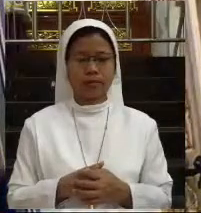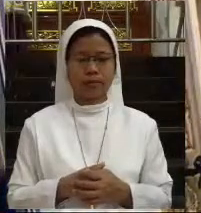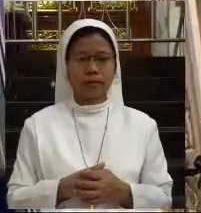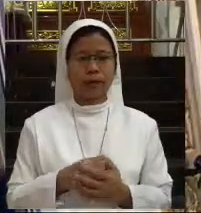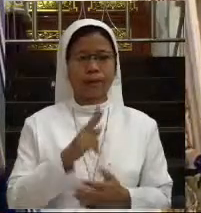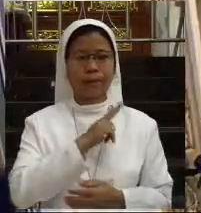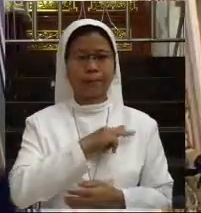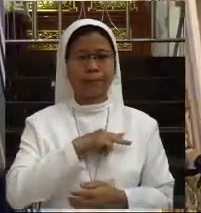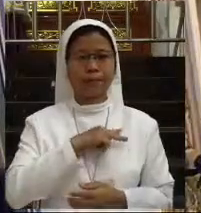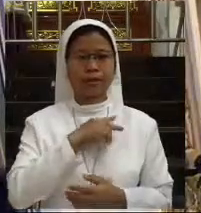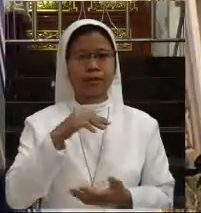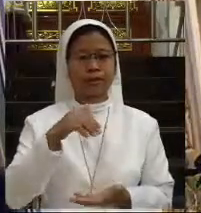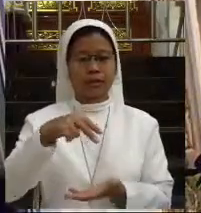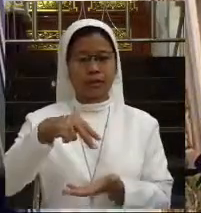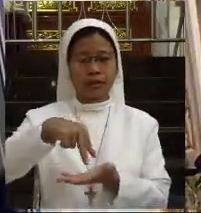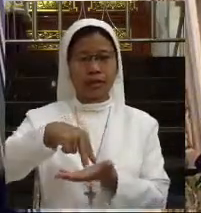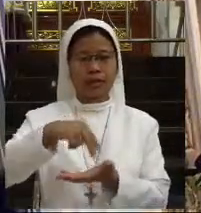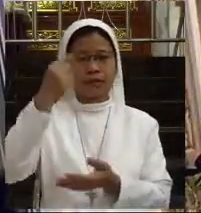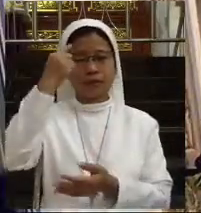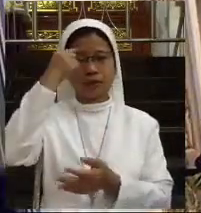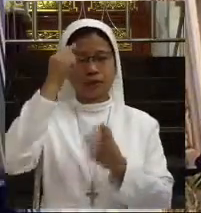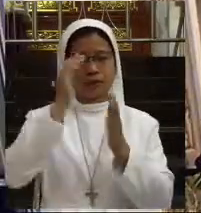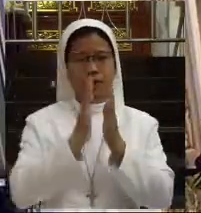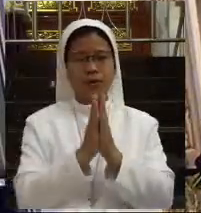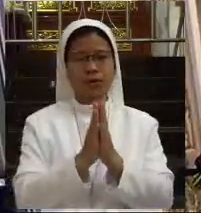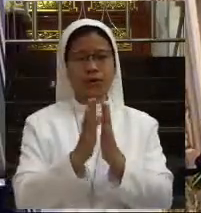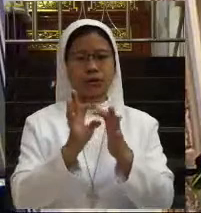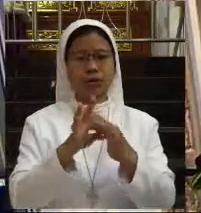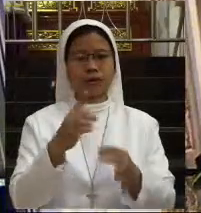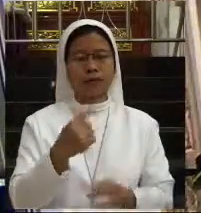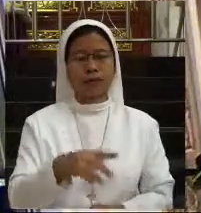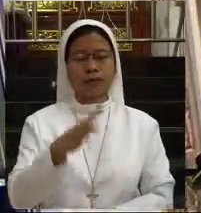Please stand for the prayer of the faithful.